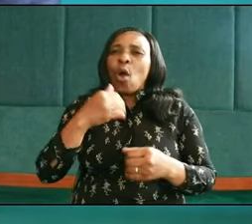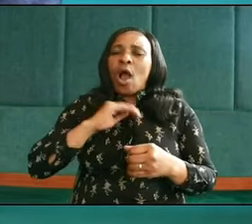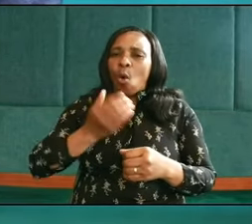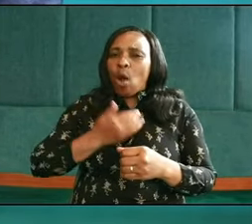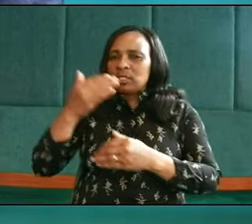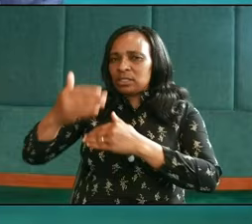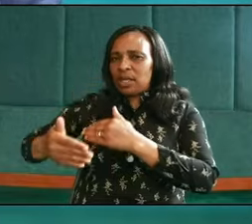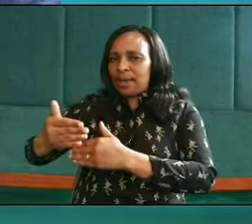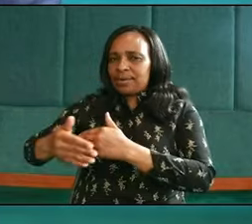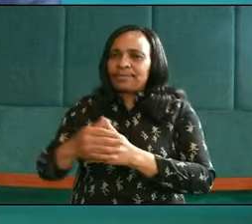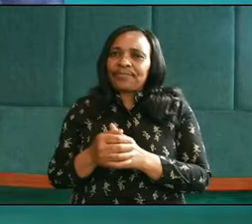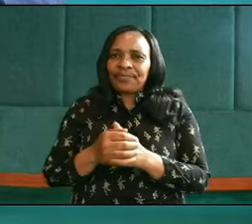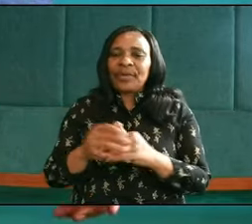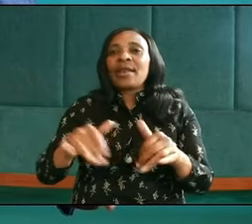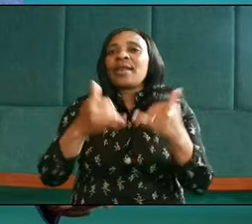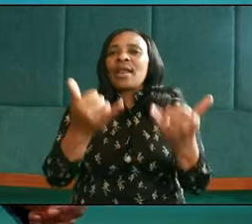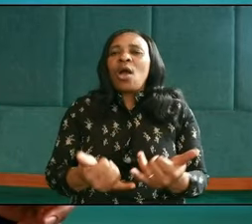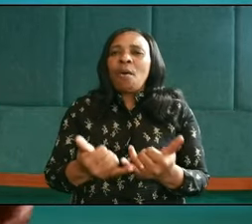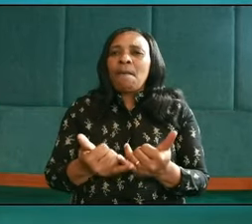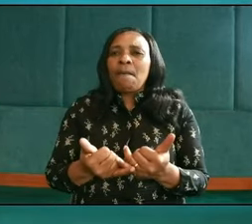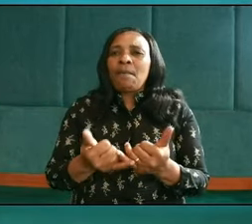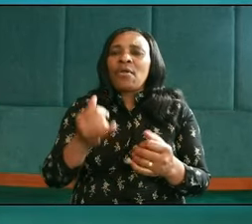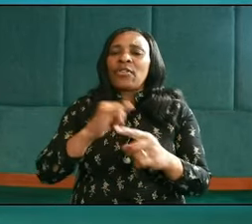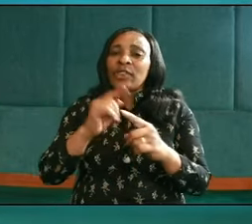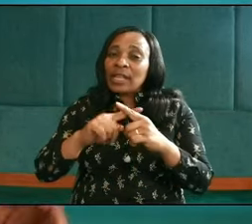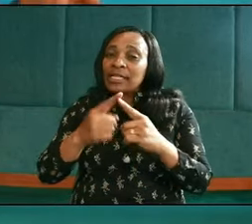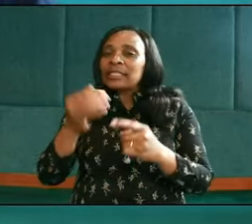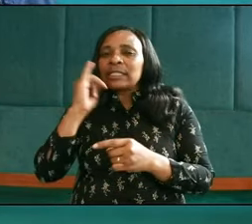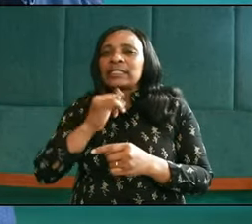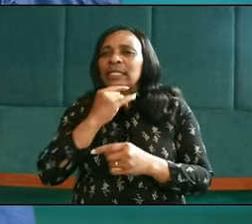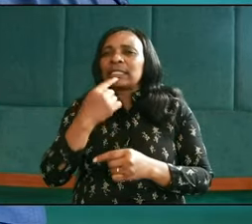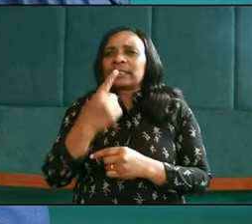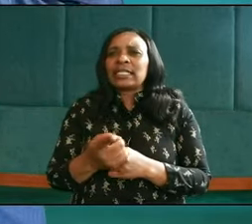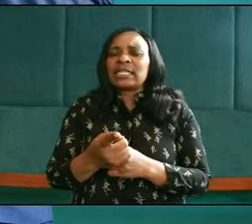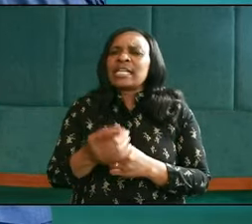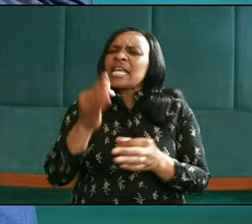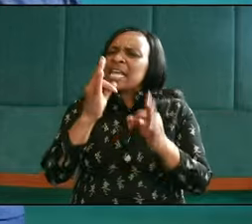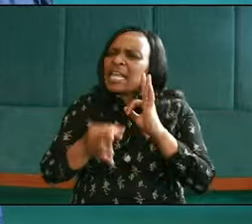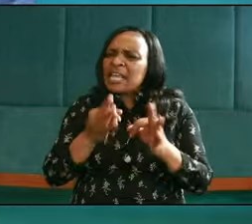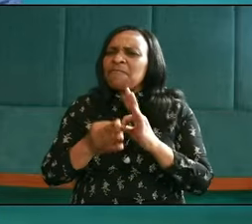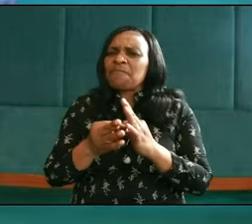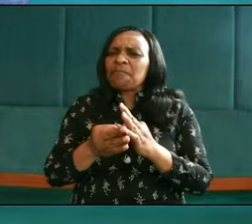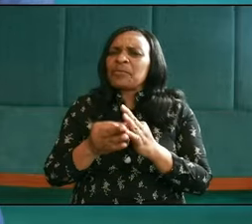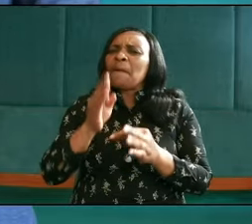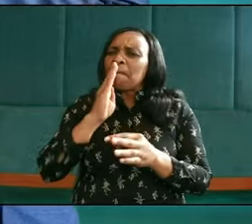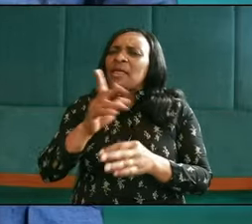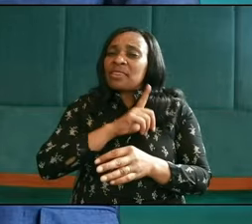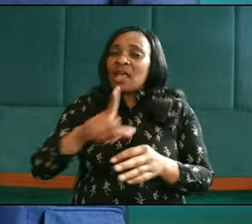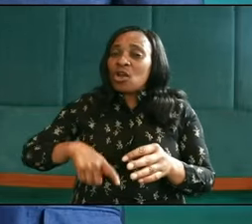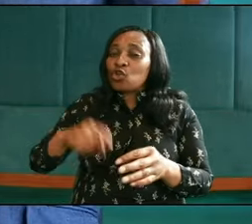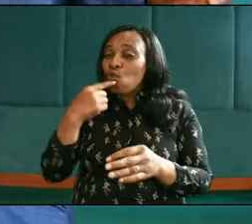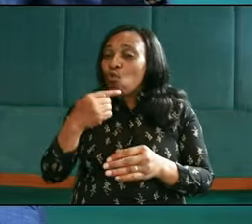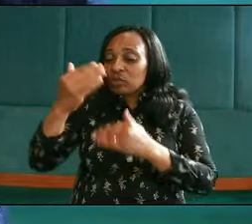side, now may Israel say, if it had not been the Lord who was on